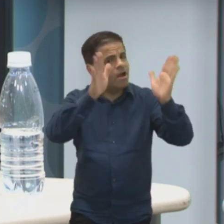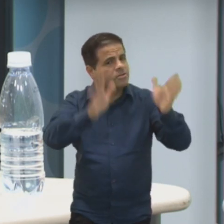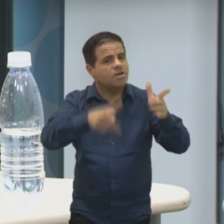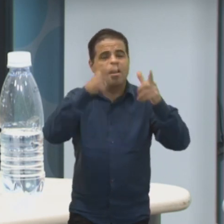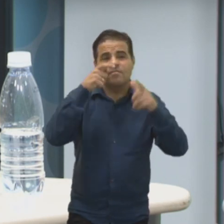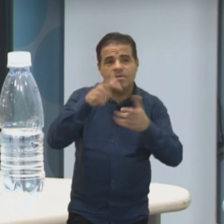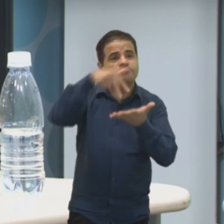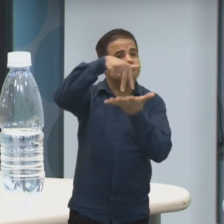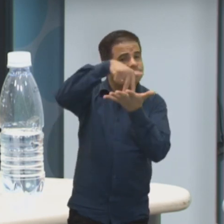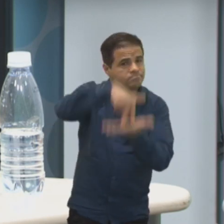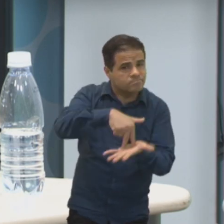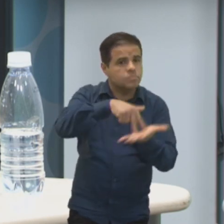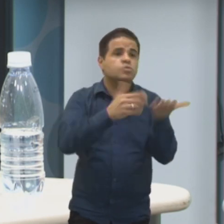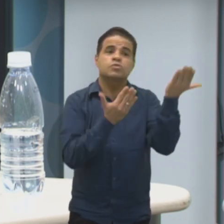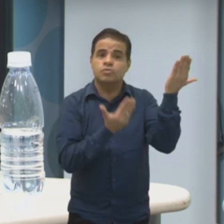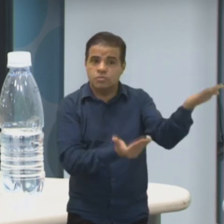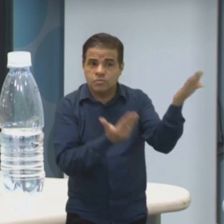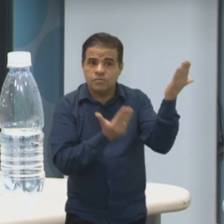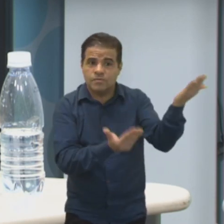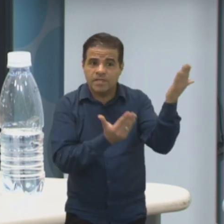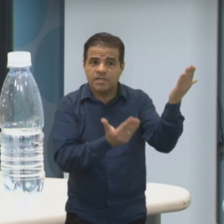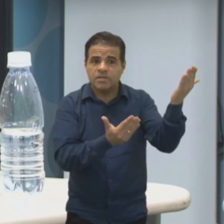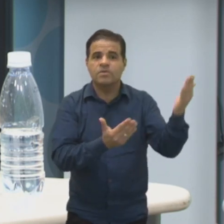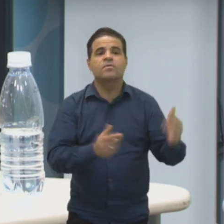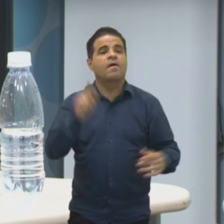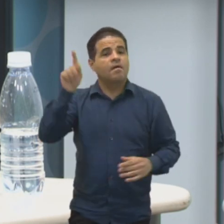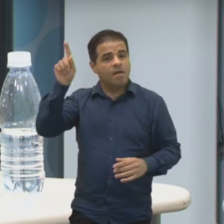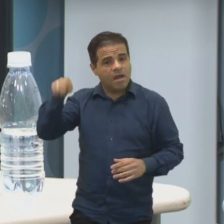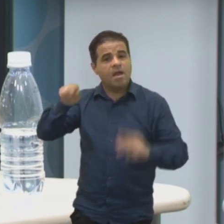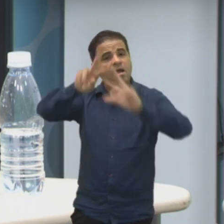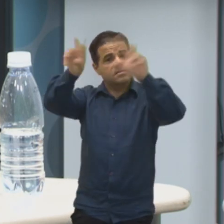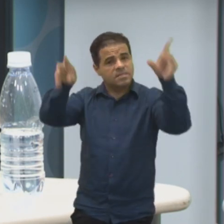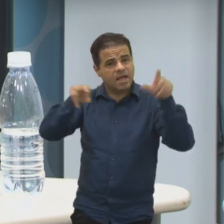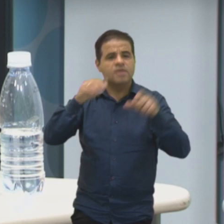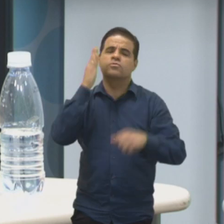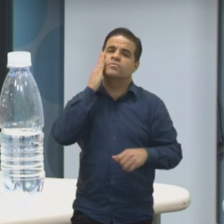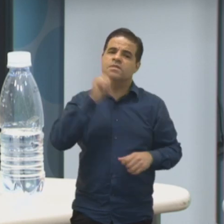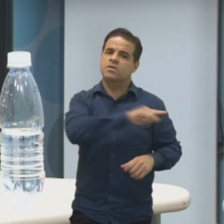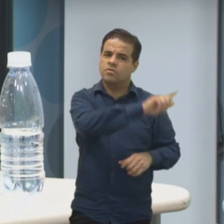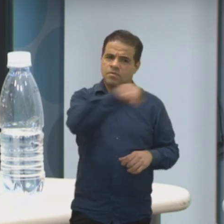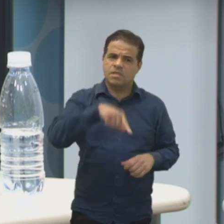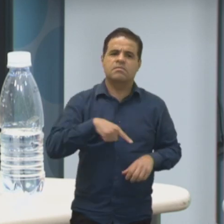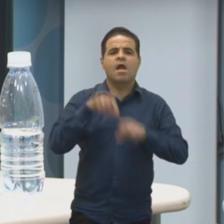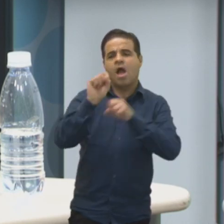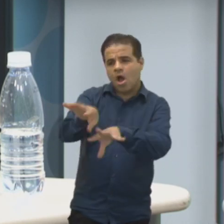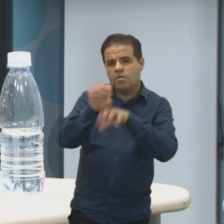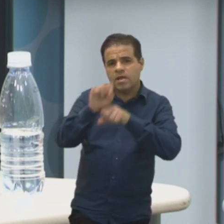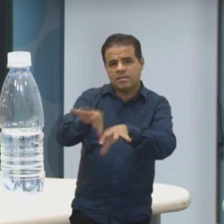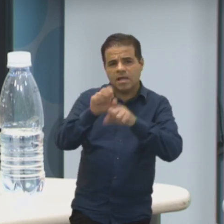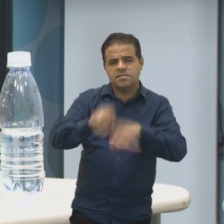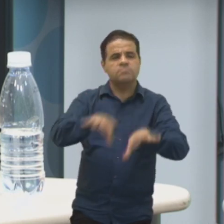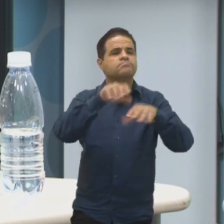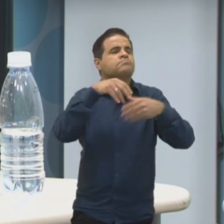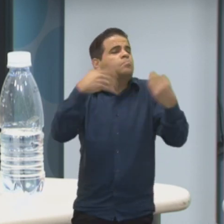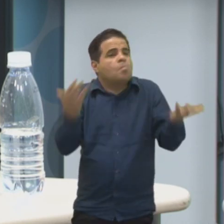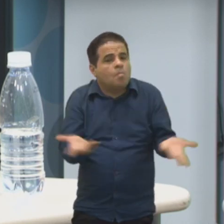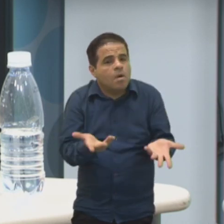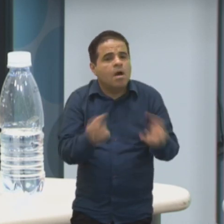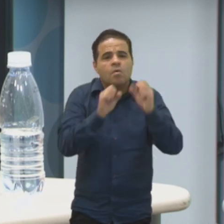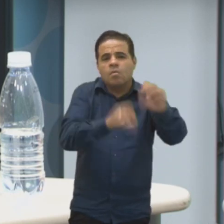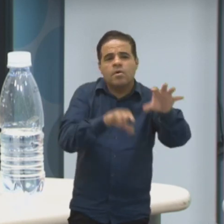do protagonismo juvenil. E, nesse caso, eu sei que você tem aí algumas orientações acerca disso. Quais, professora